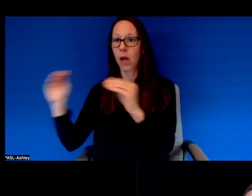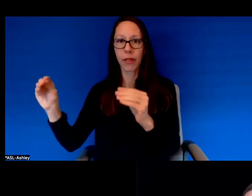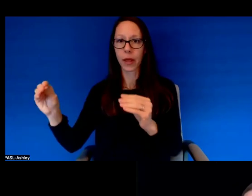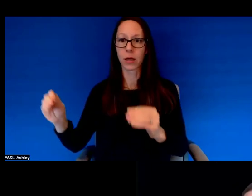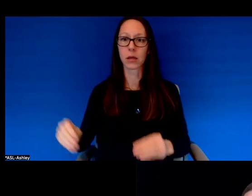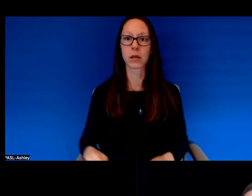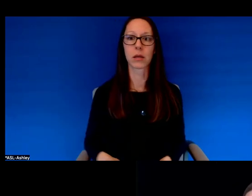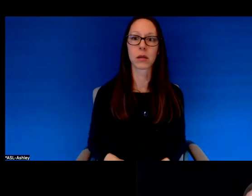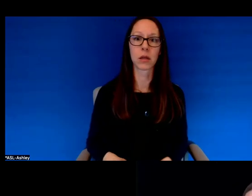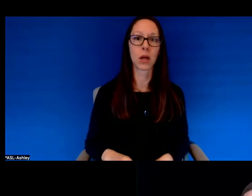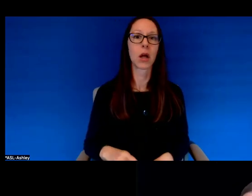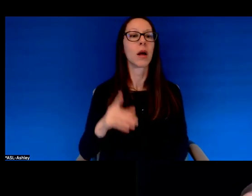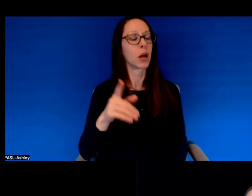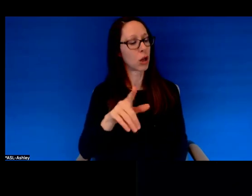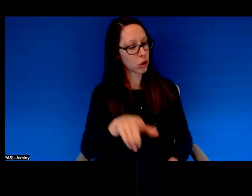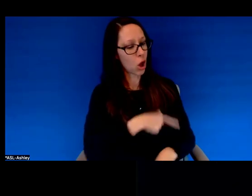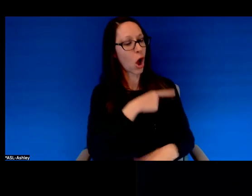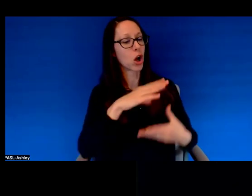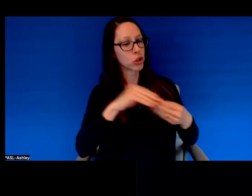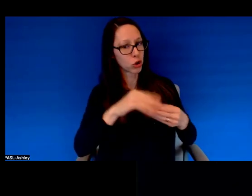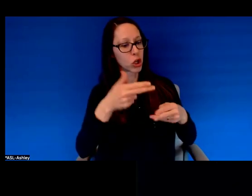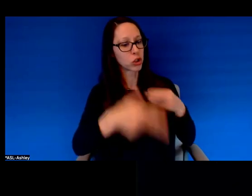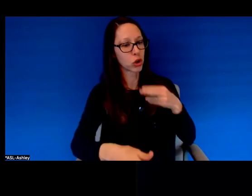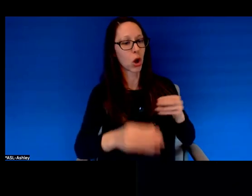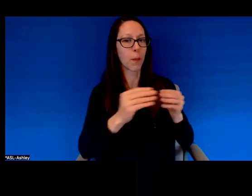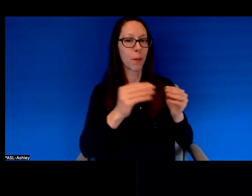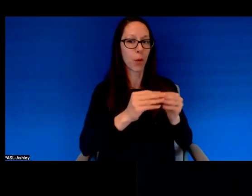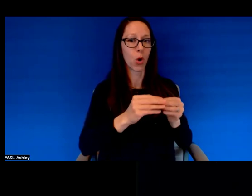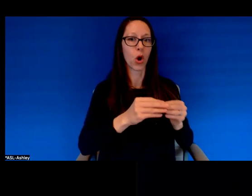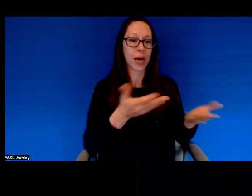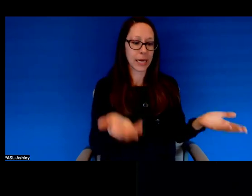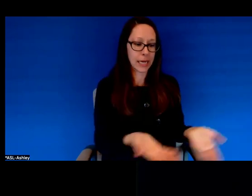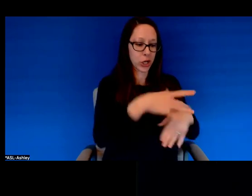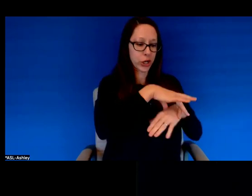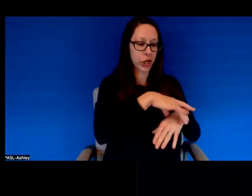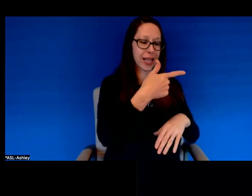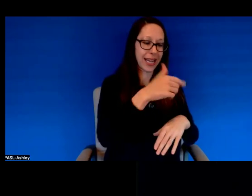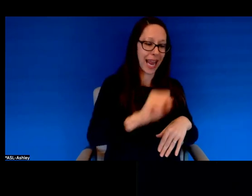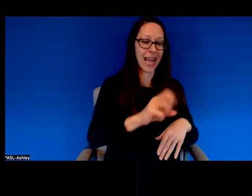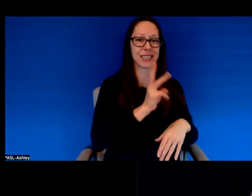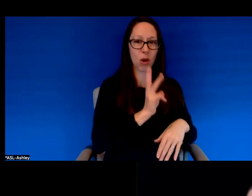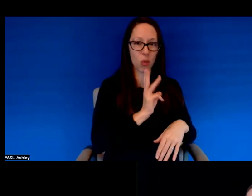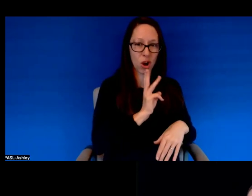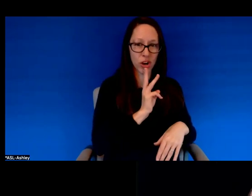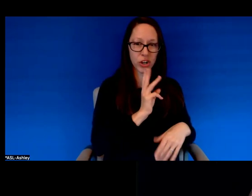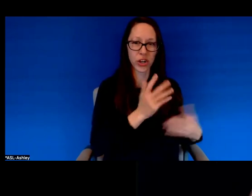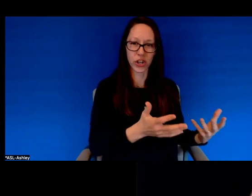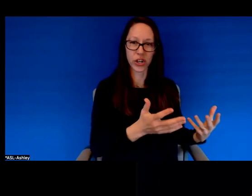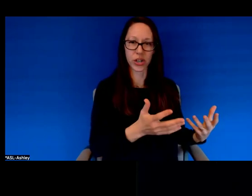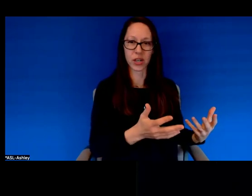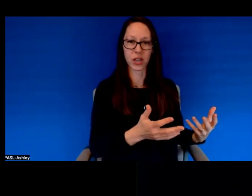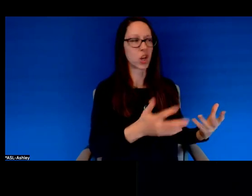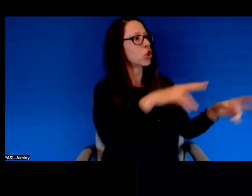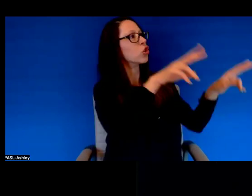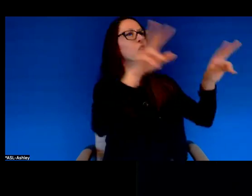long story short, higher density of gases and water on Earth. Yes. It's like hard to conceptualize when we're looking